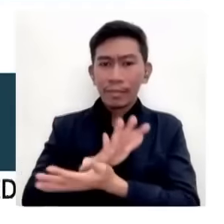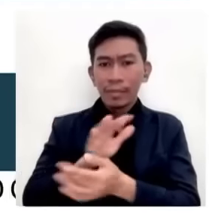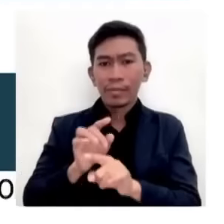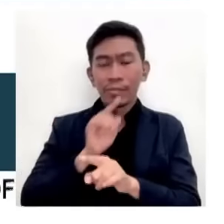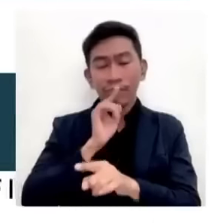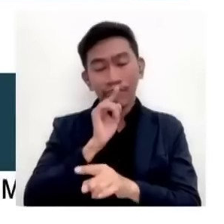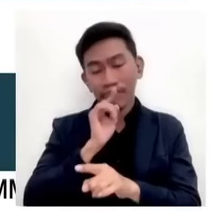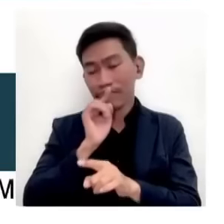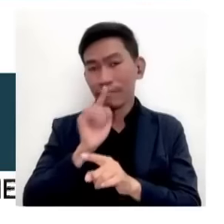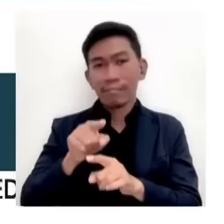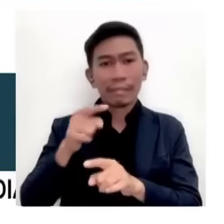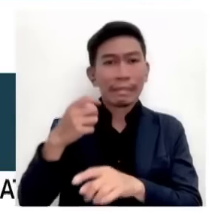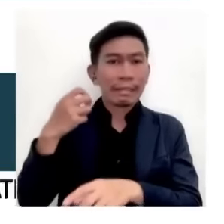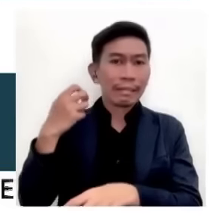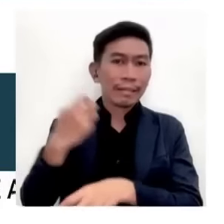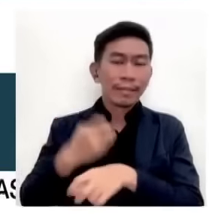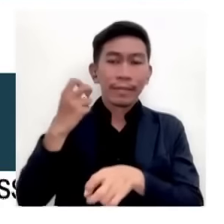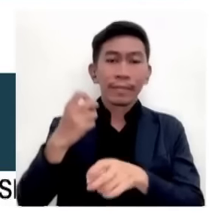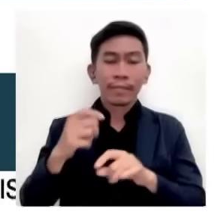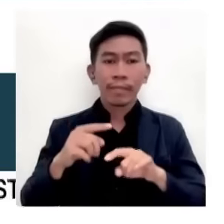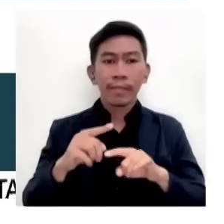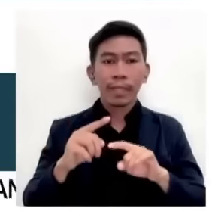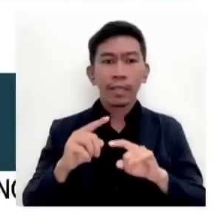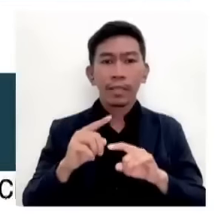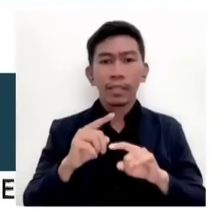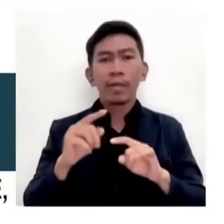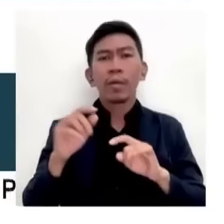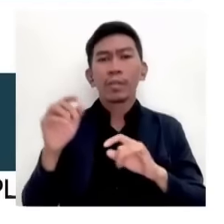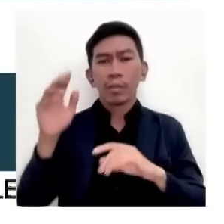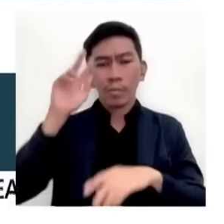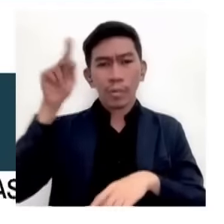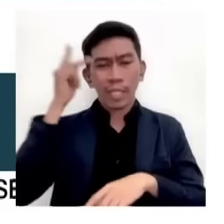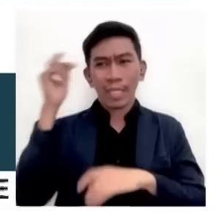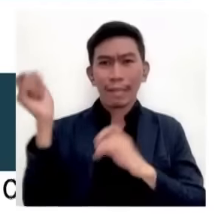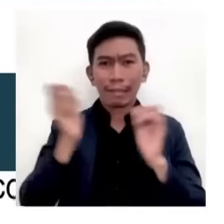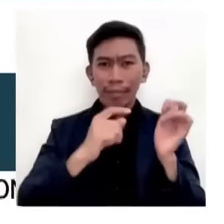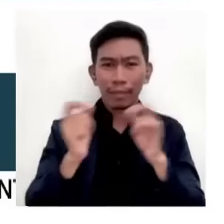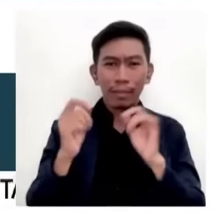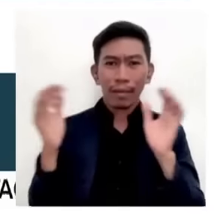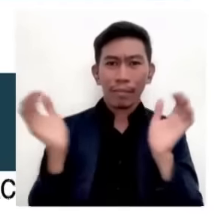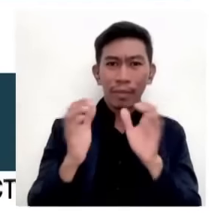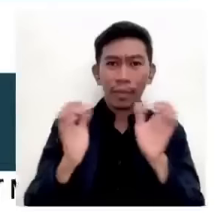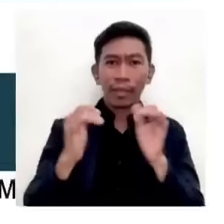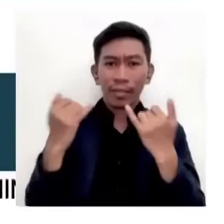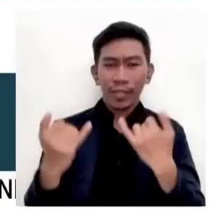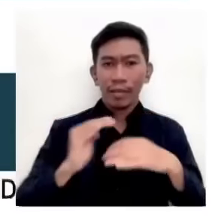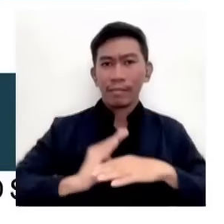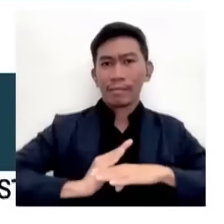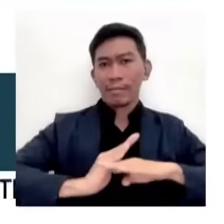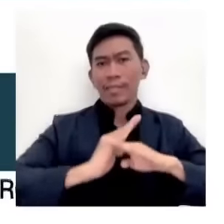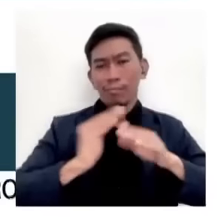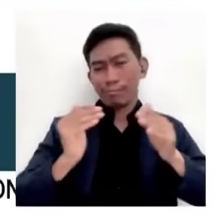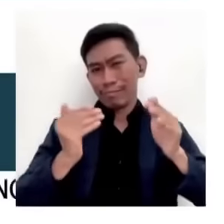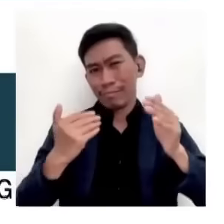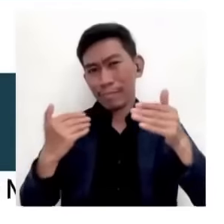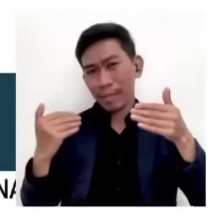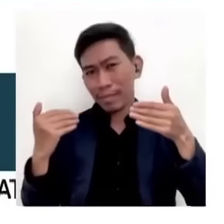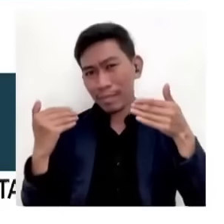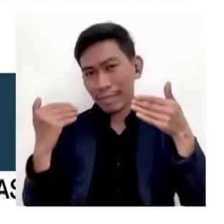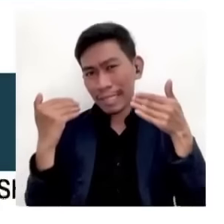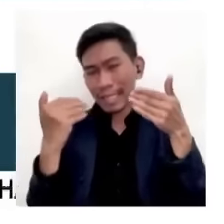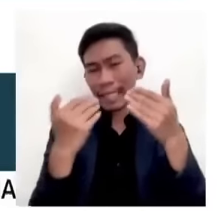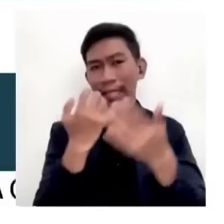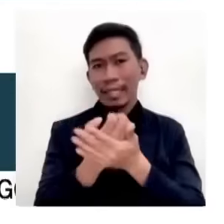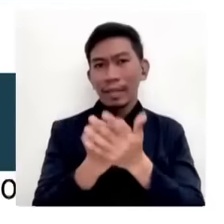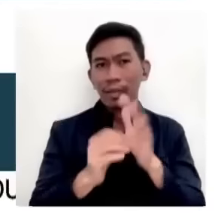No, early political bickerings is already hindering our drive for economic